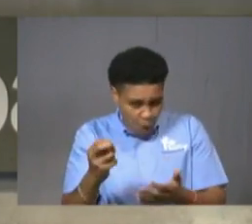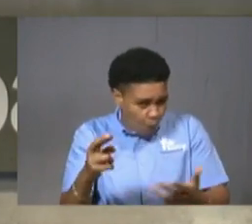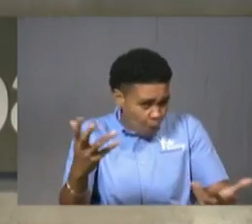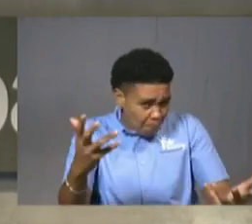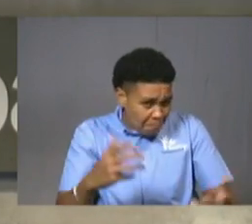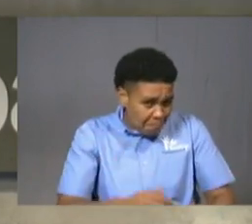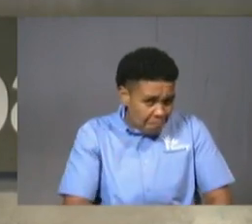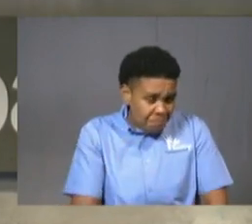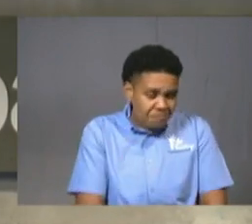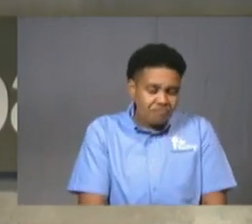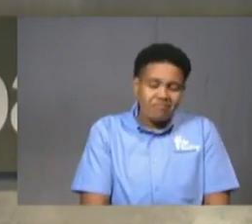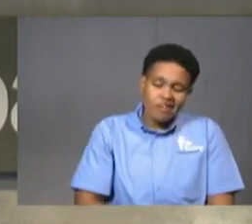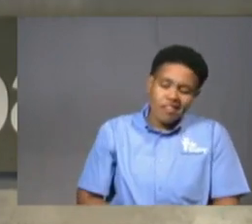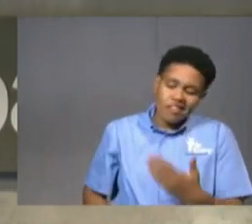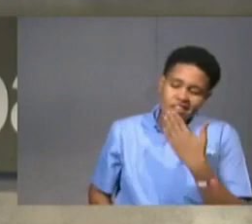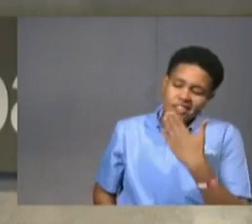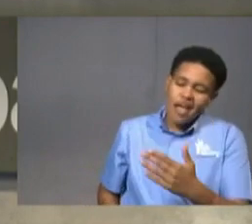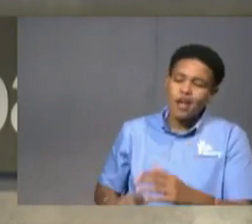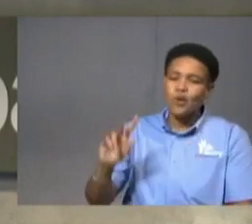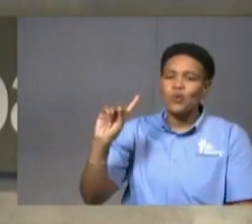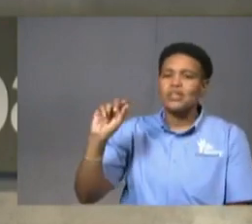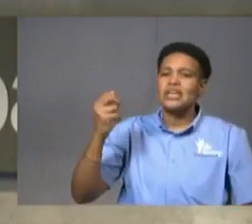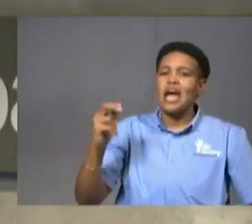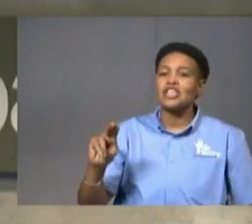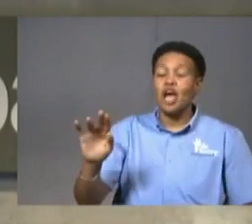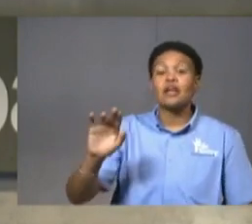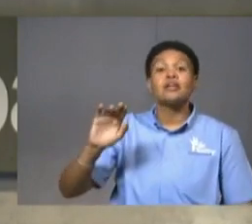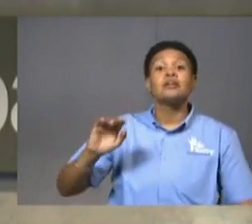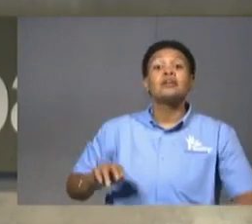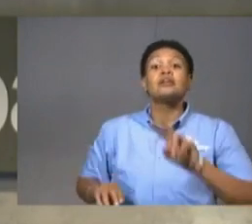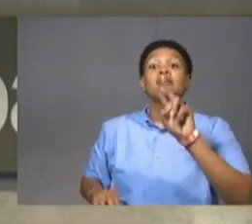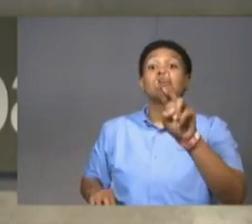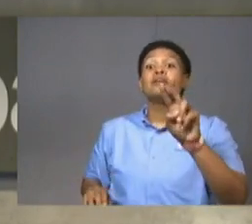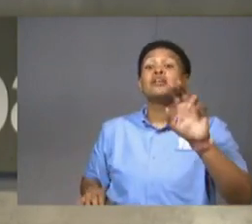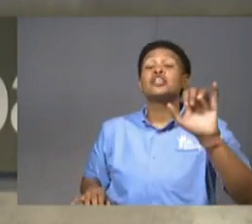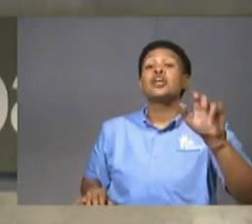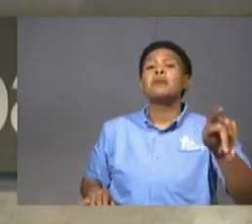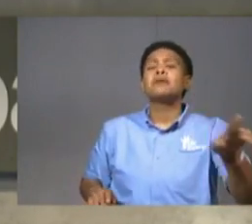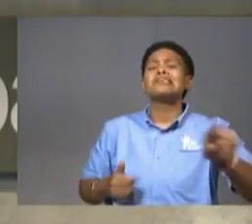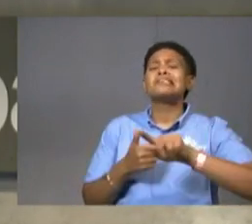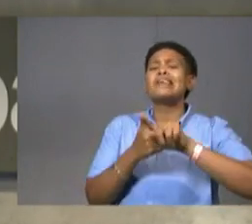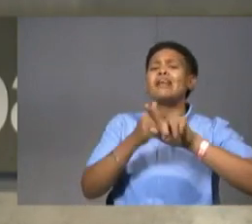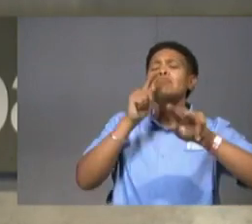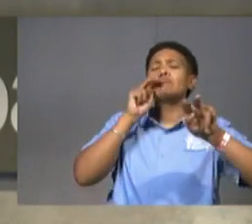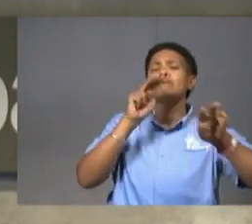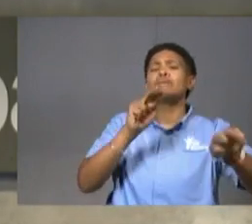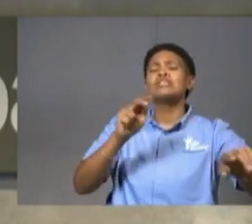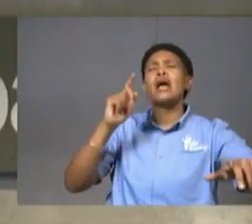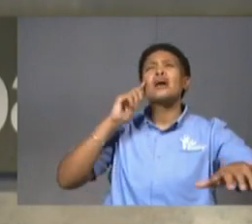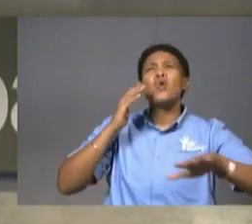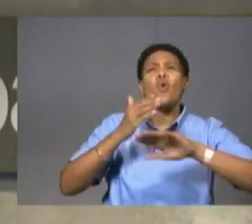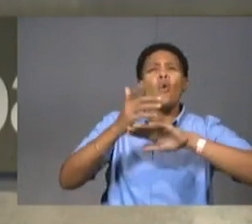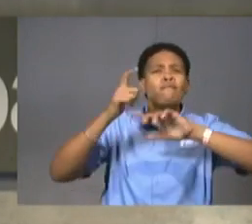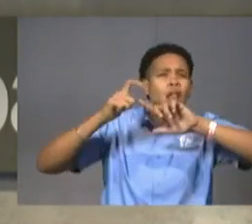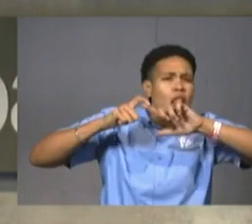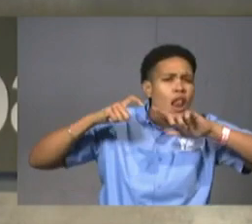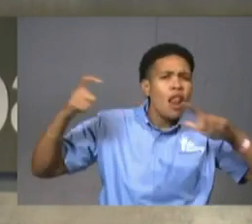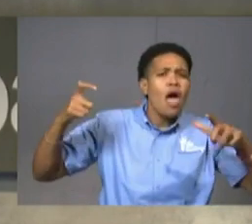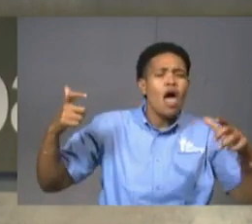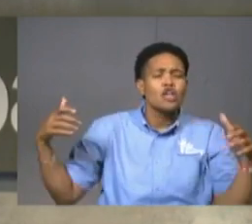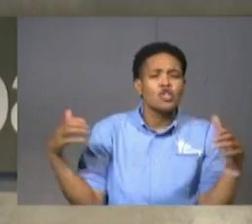Thank you, Dashan. The Jamaica Labour Party has presided over the largest growth